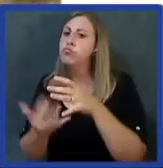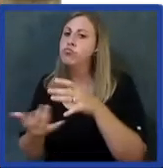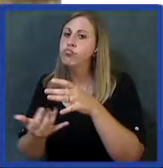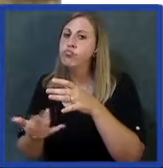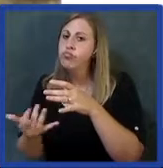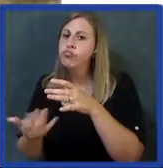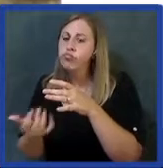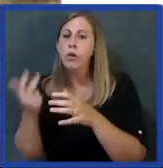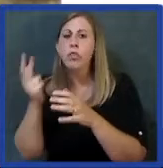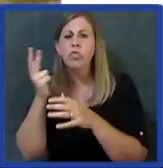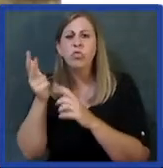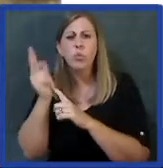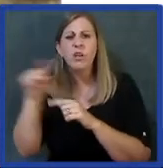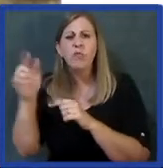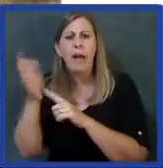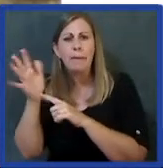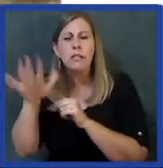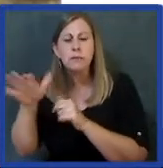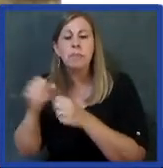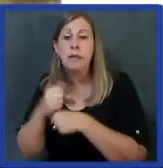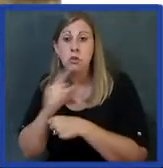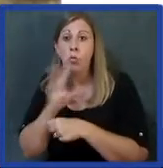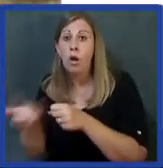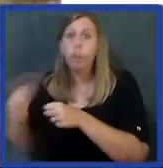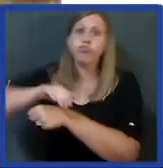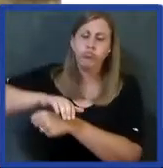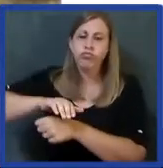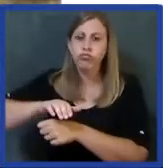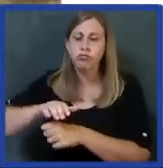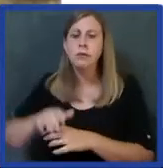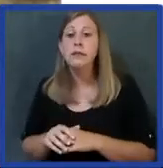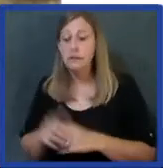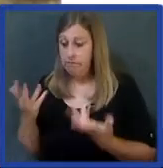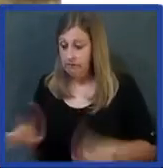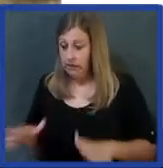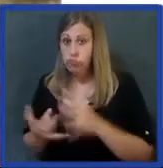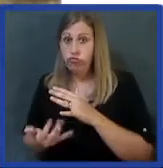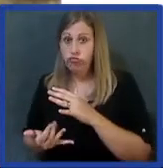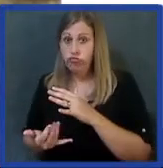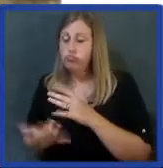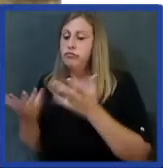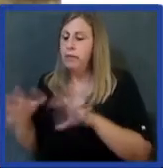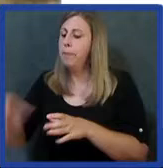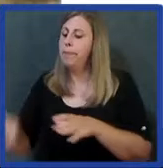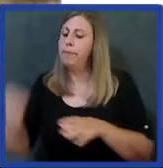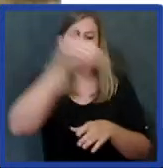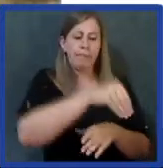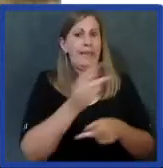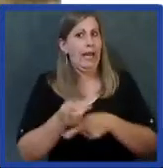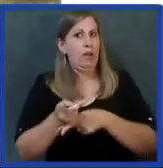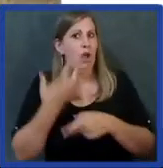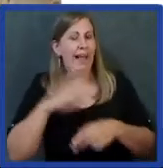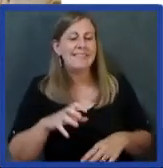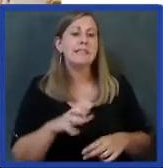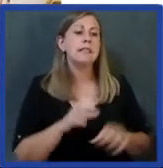5 minutes, making sure the water covers the cup. Then, carefully remove the cup from the water and let it air dry.